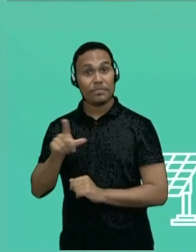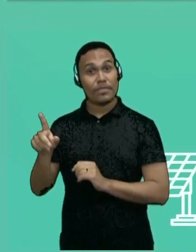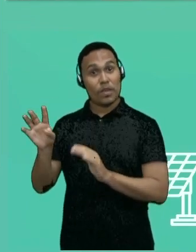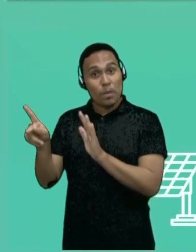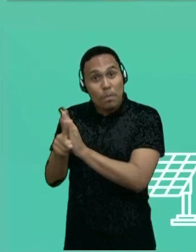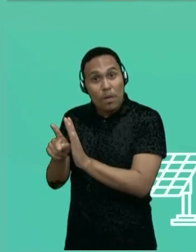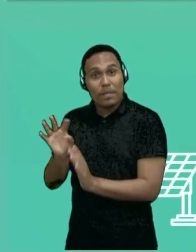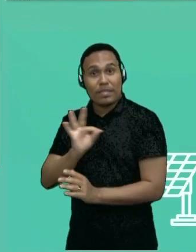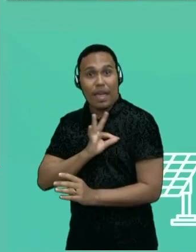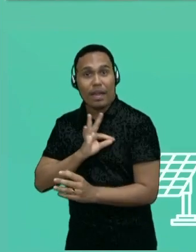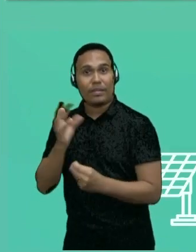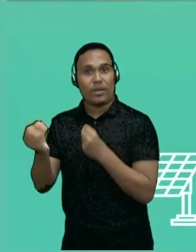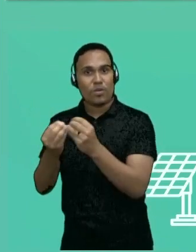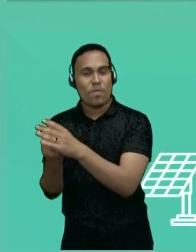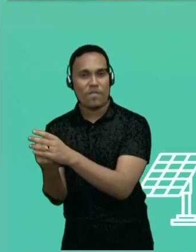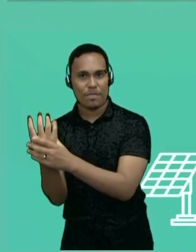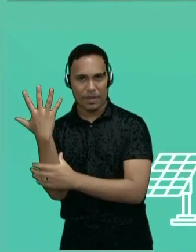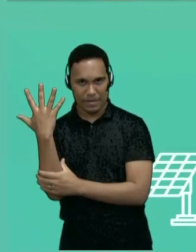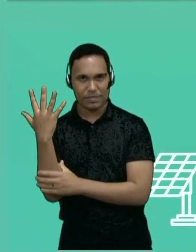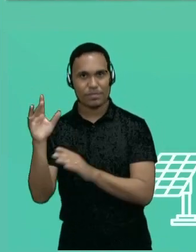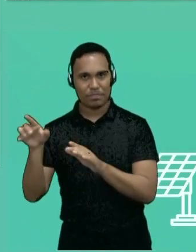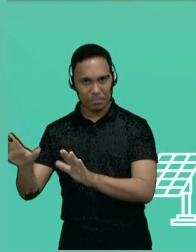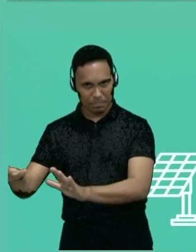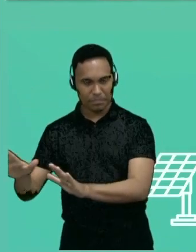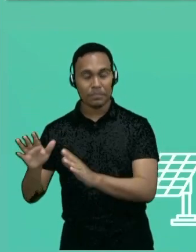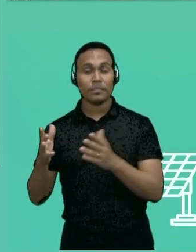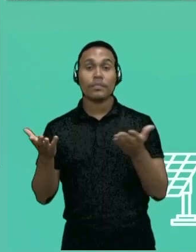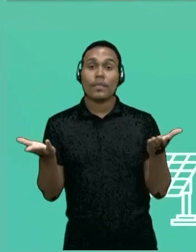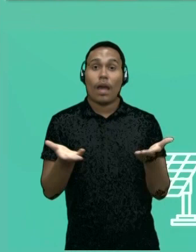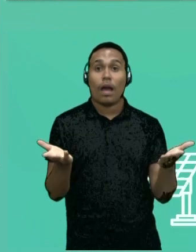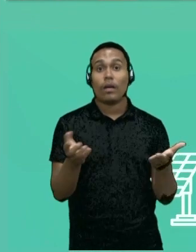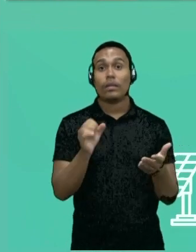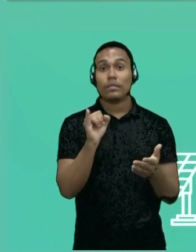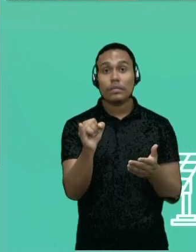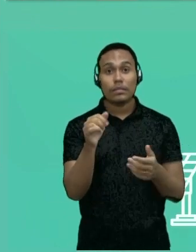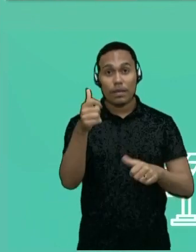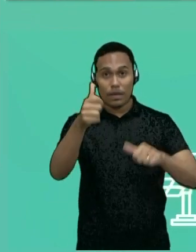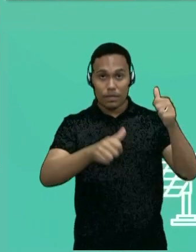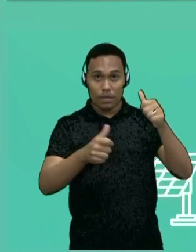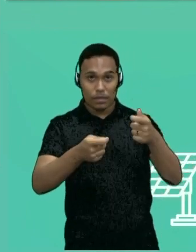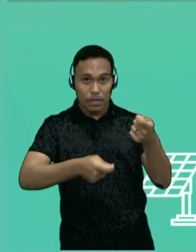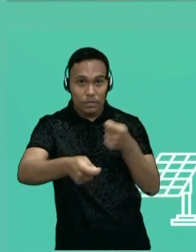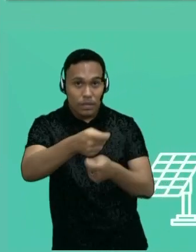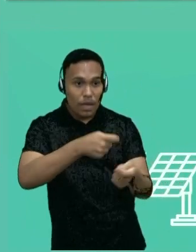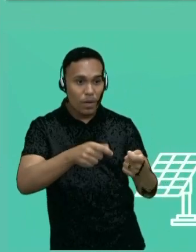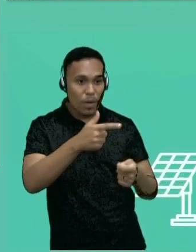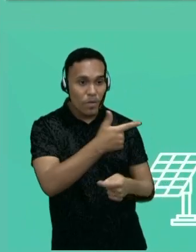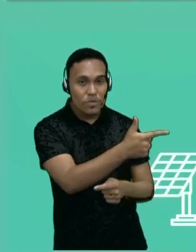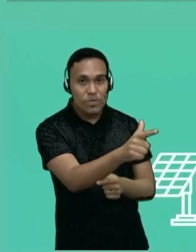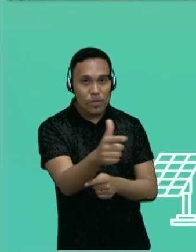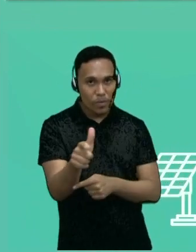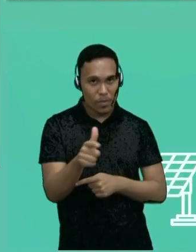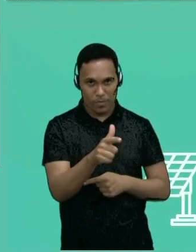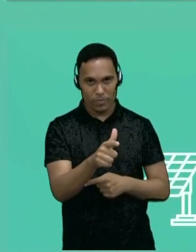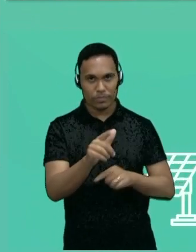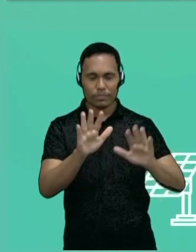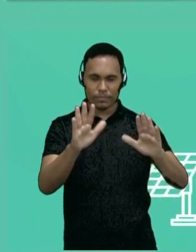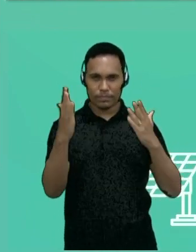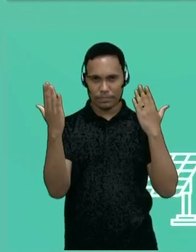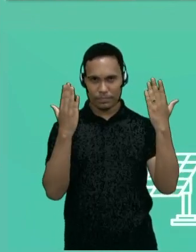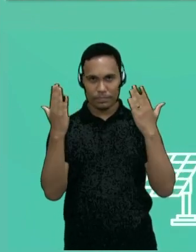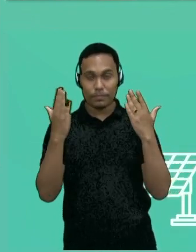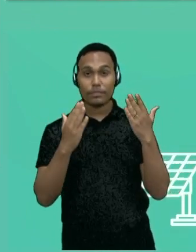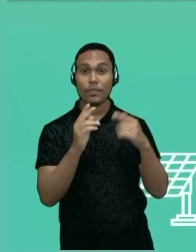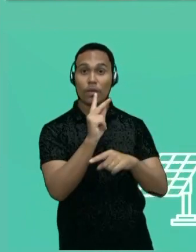Now, if we look at the different segments of the supply chain, first we'll delve into blue hydrogen, and we distinguish between the manufacturers, so the